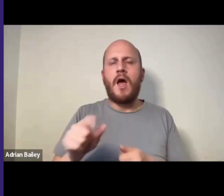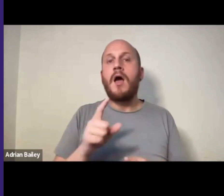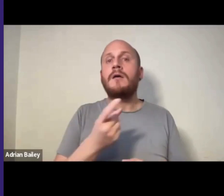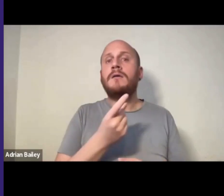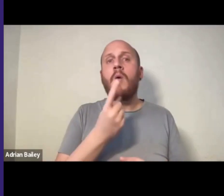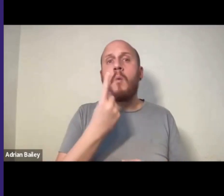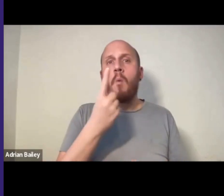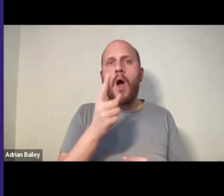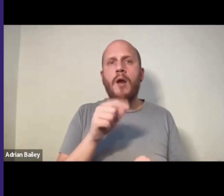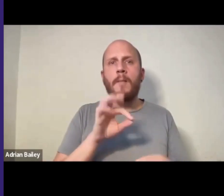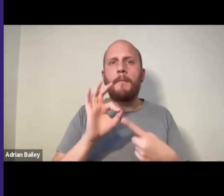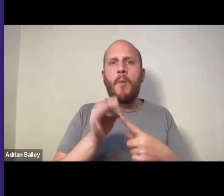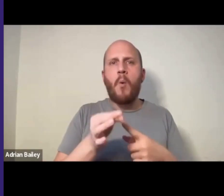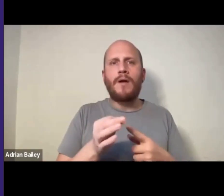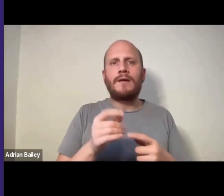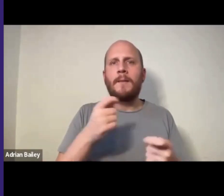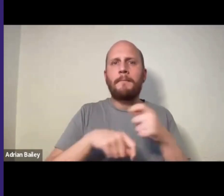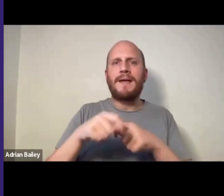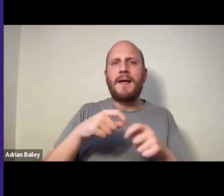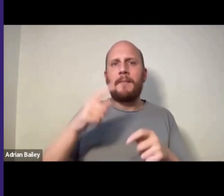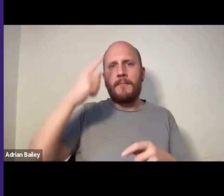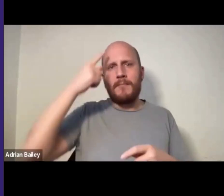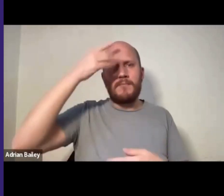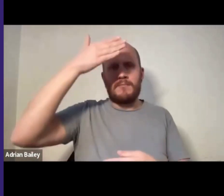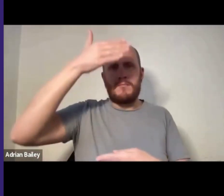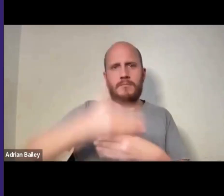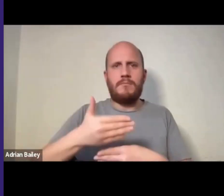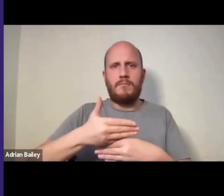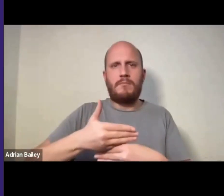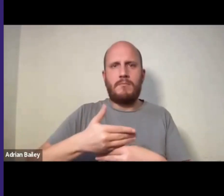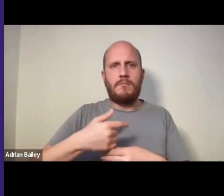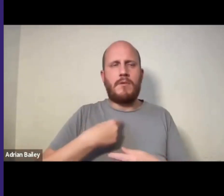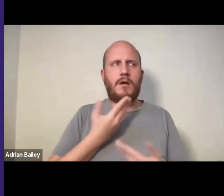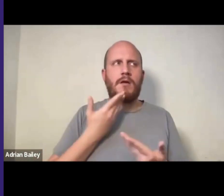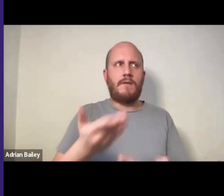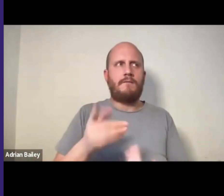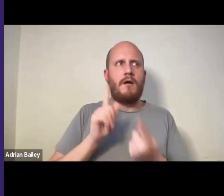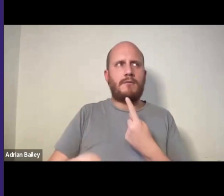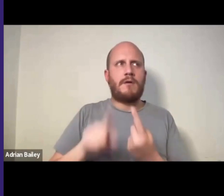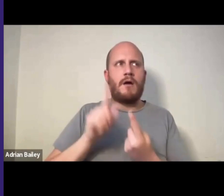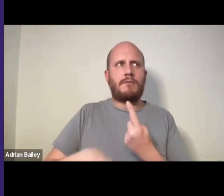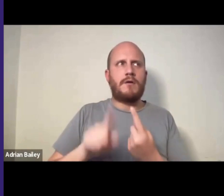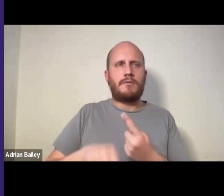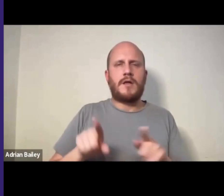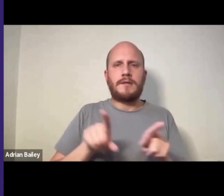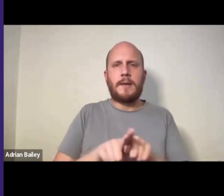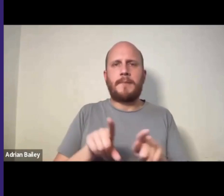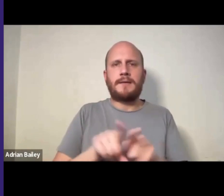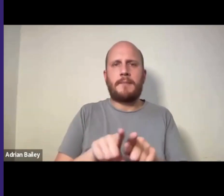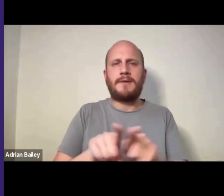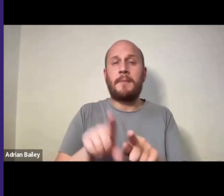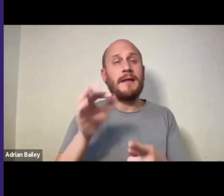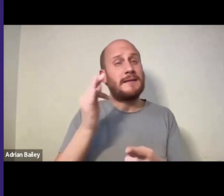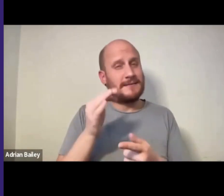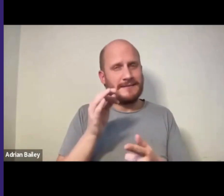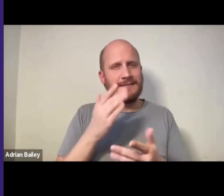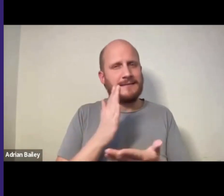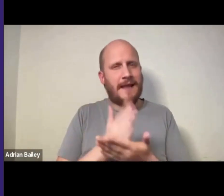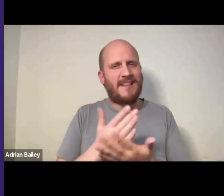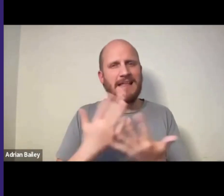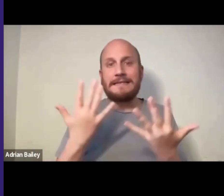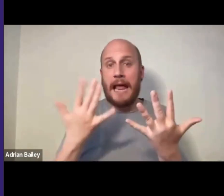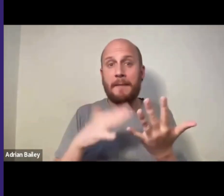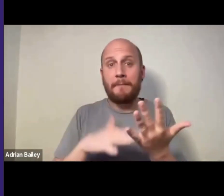start rating everything the same, after that sort of, especially after the 10-minute mark, but maybe even before